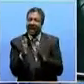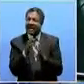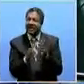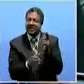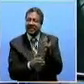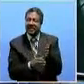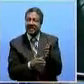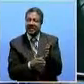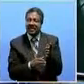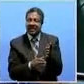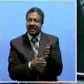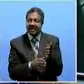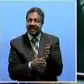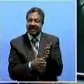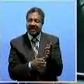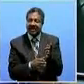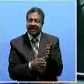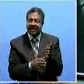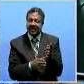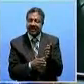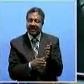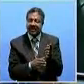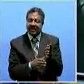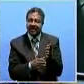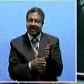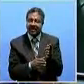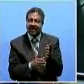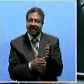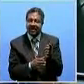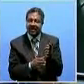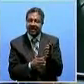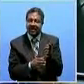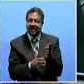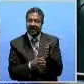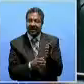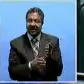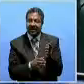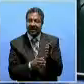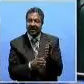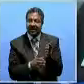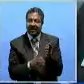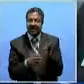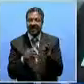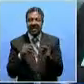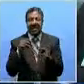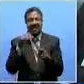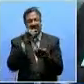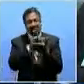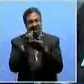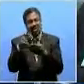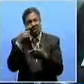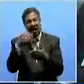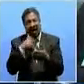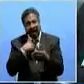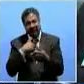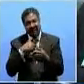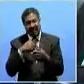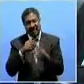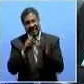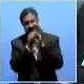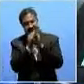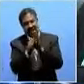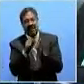in all the districts for both symptomatic and asymptomatic? Government, through the Minister of Health,